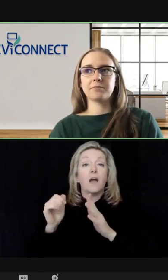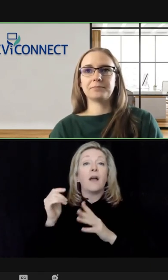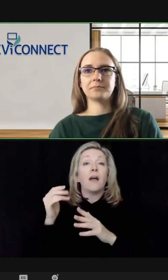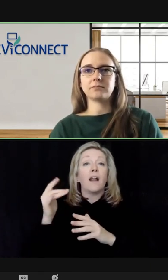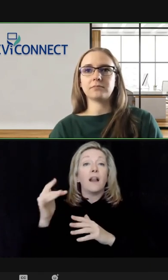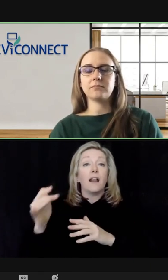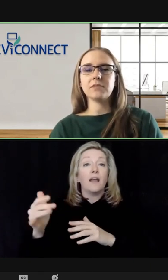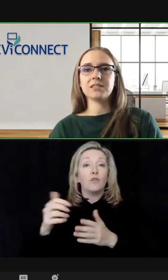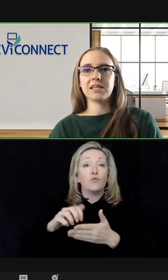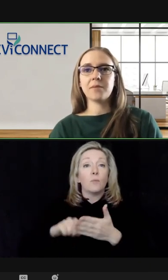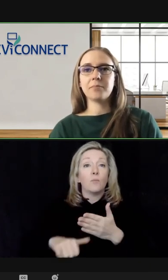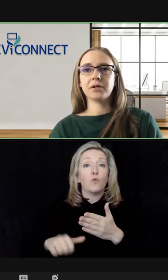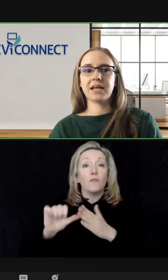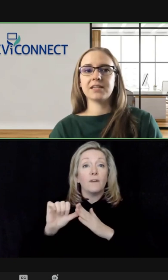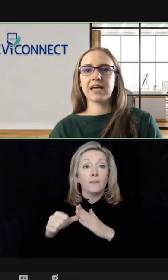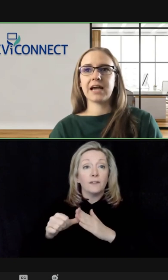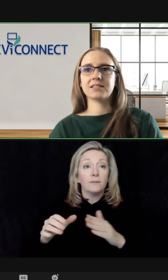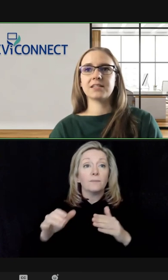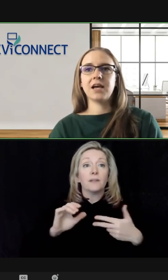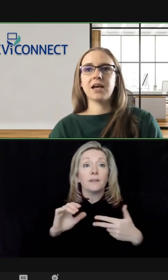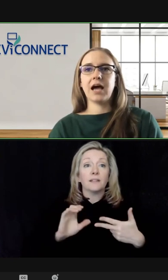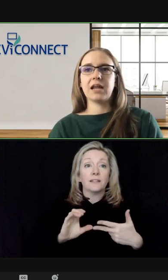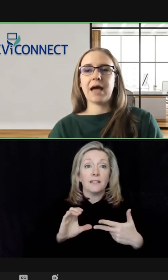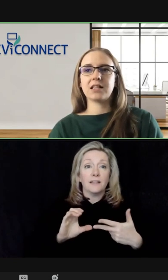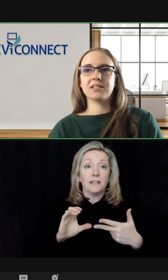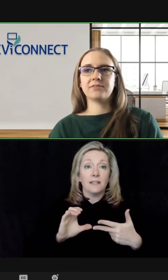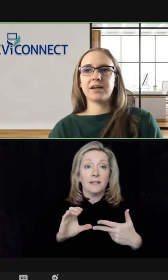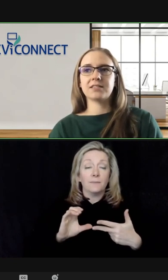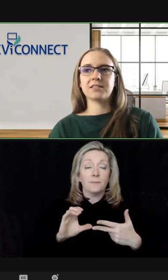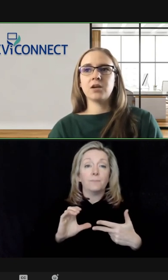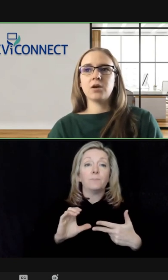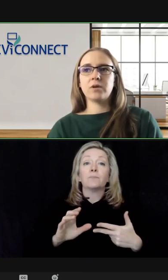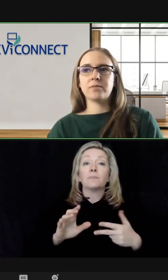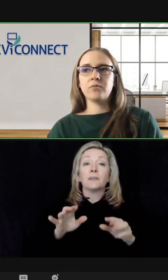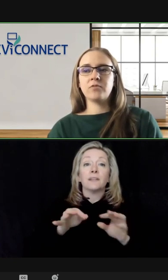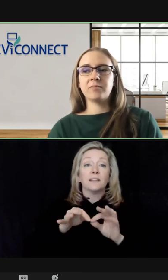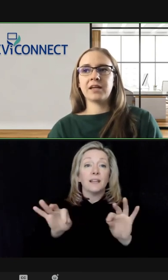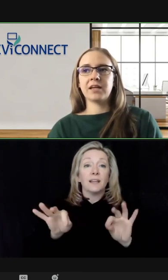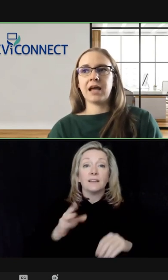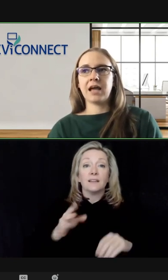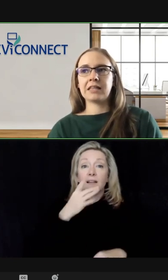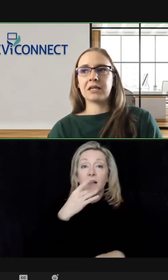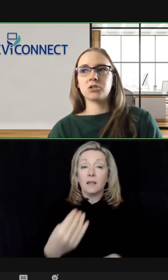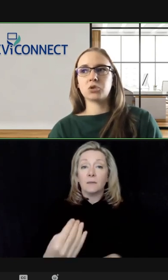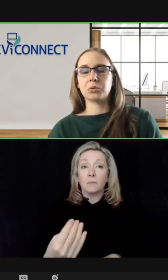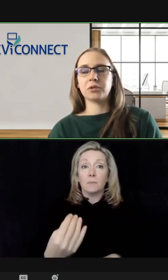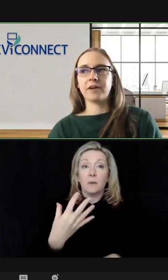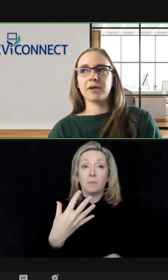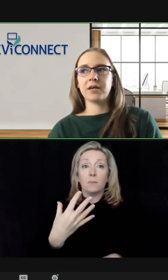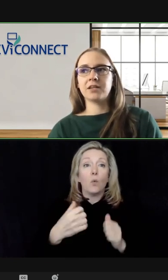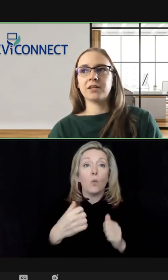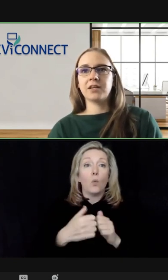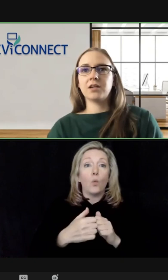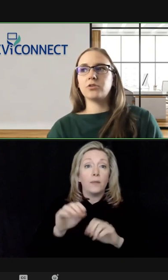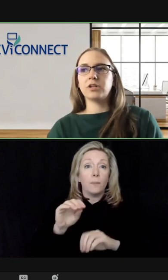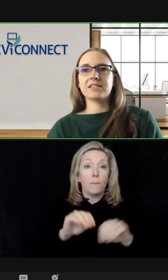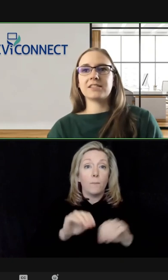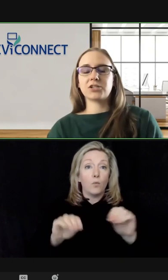is ready. C, present text on a backlit device with movement in highly controlled